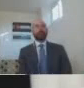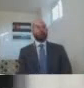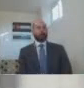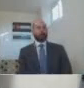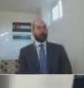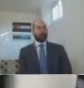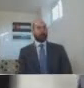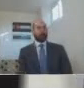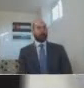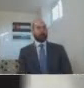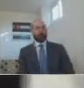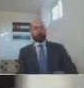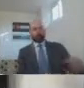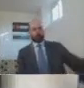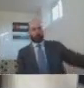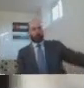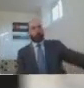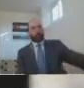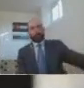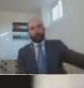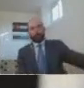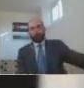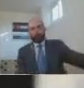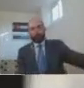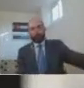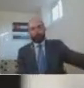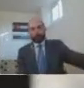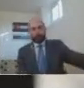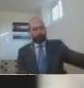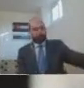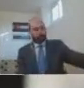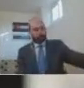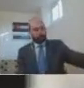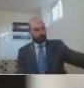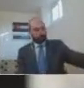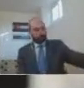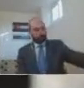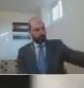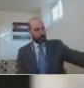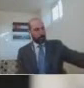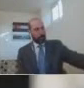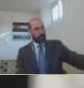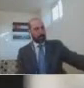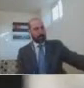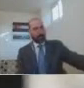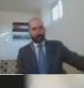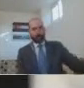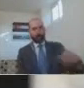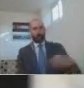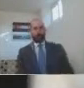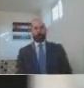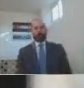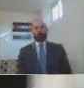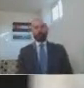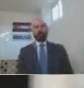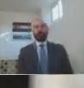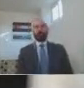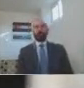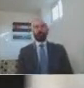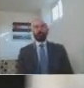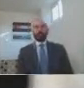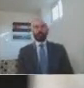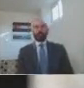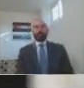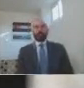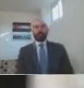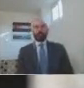the fatality rate between different people of ages. And so the moral path for society to take is to protect those who are far and